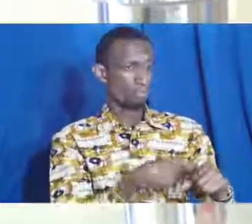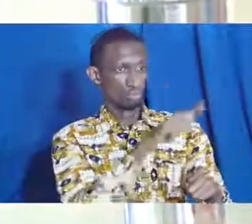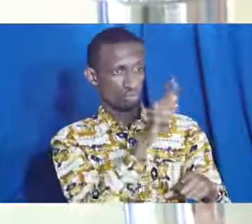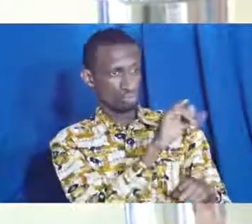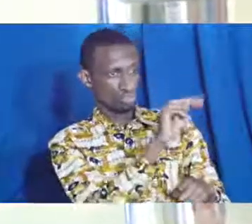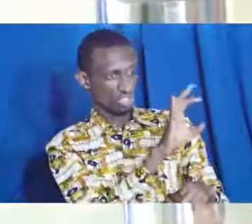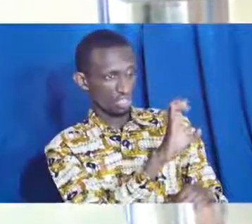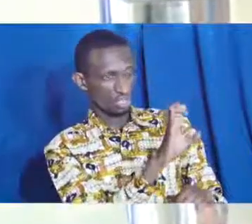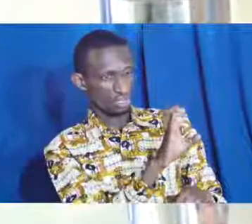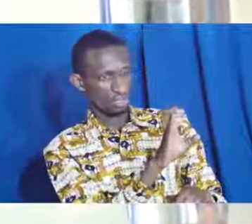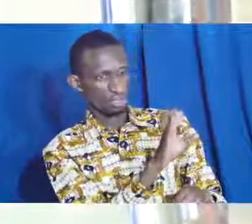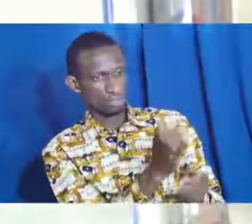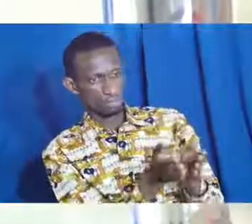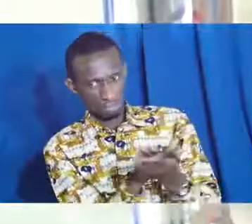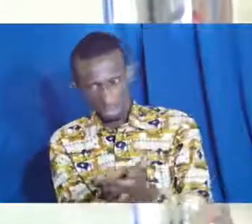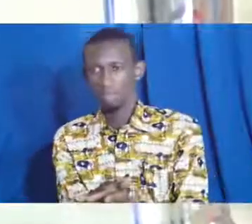reaction that we had talked about before.